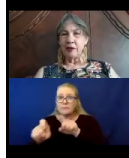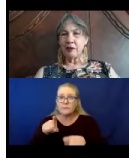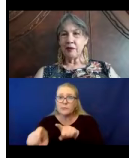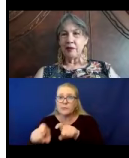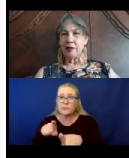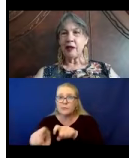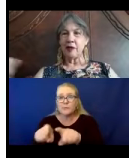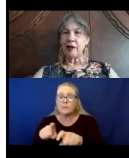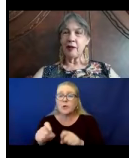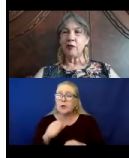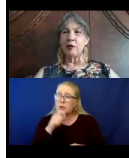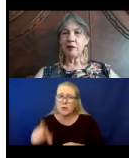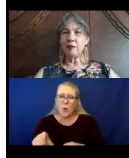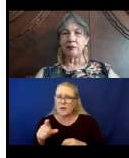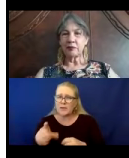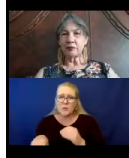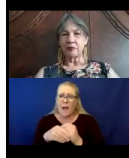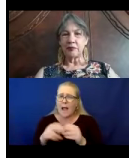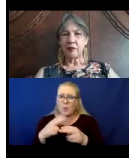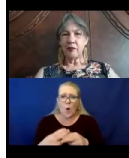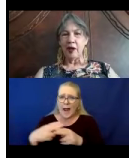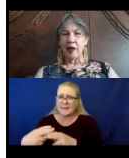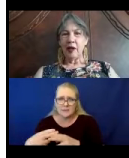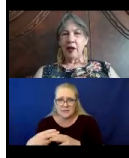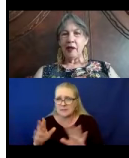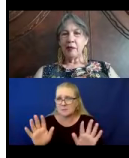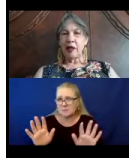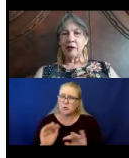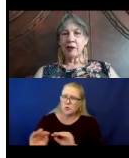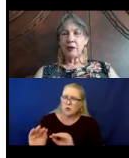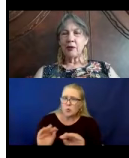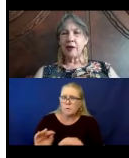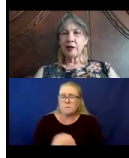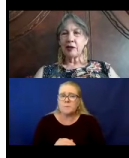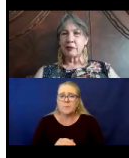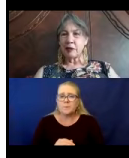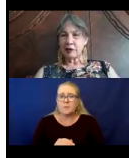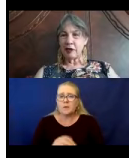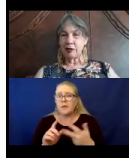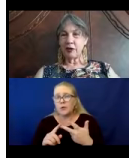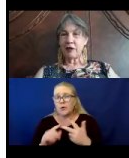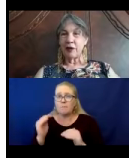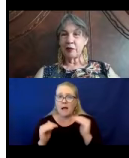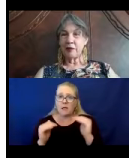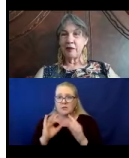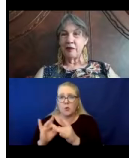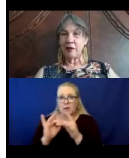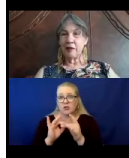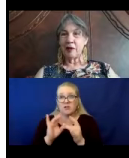weights. You can do any movement. And then balance and coordination especially helps with